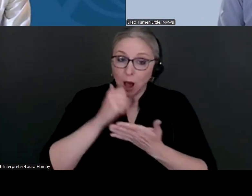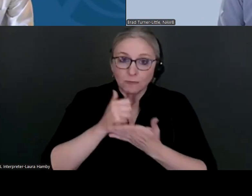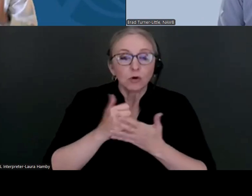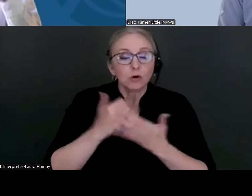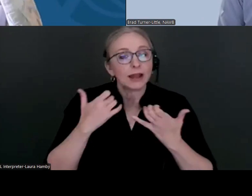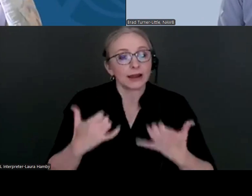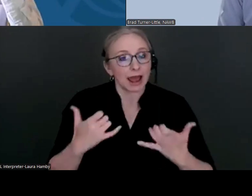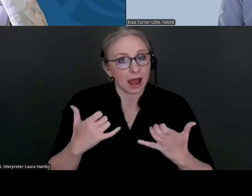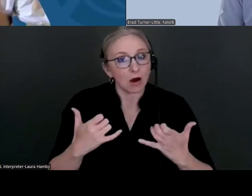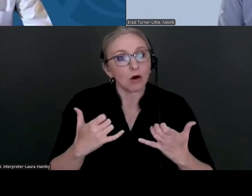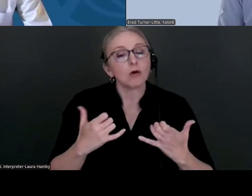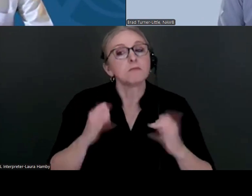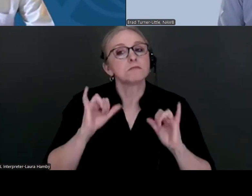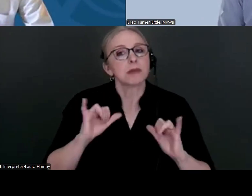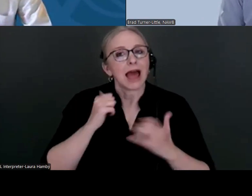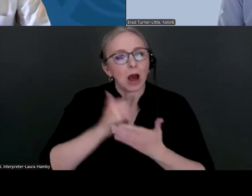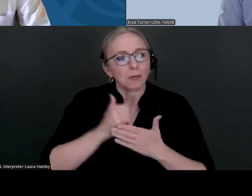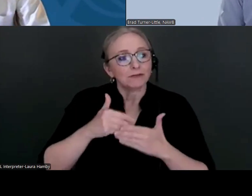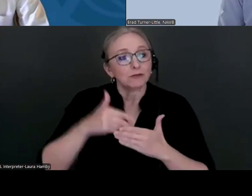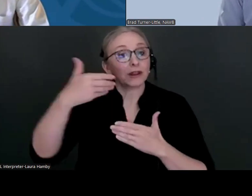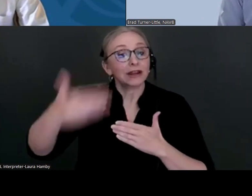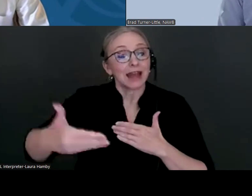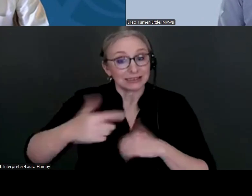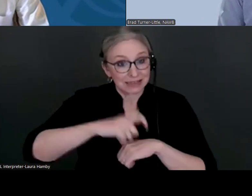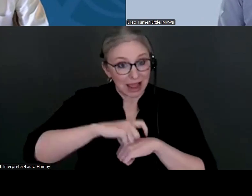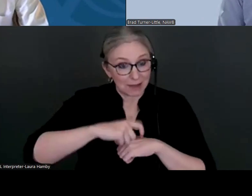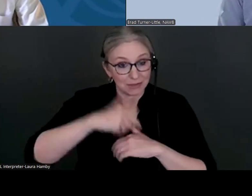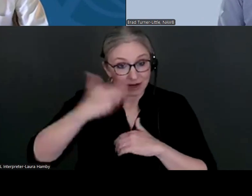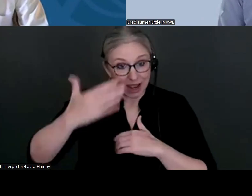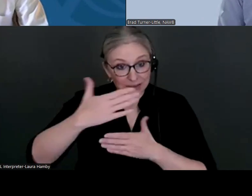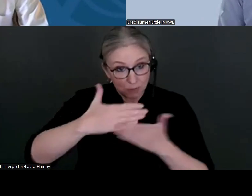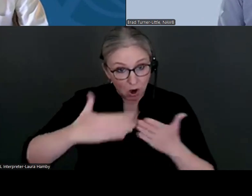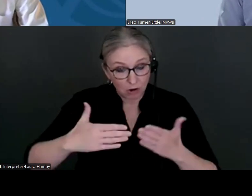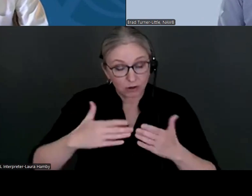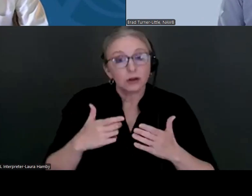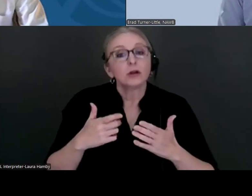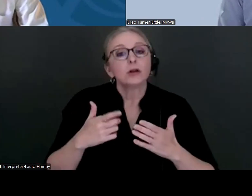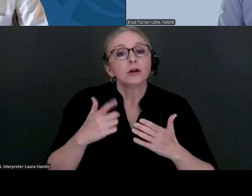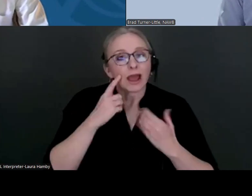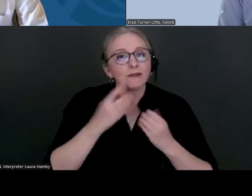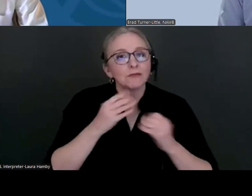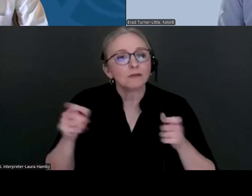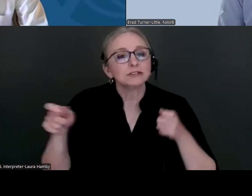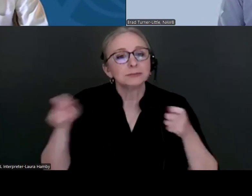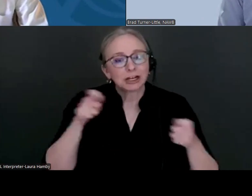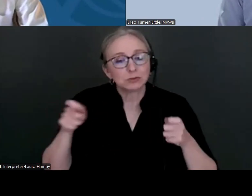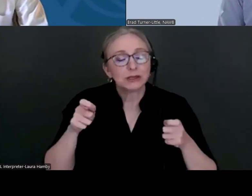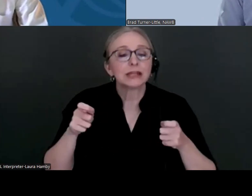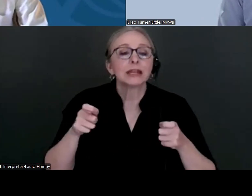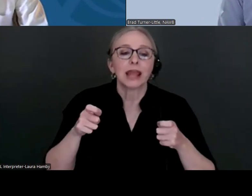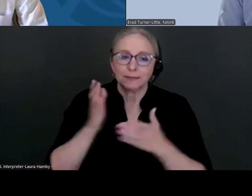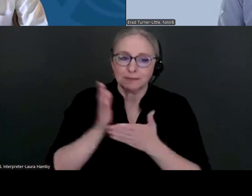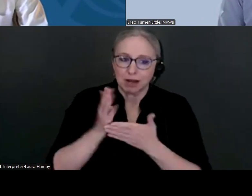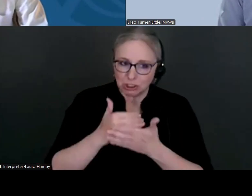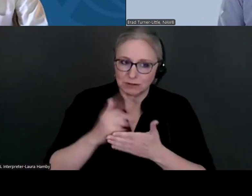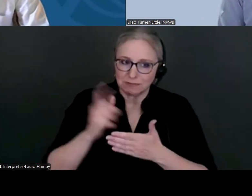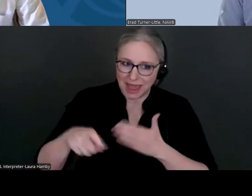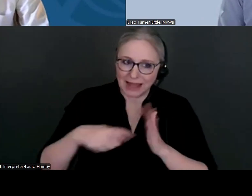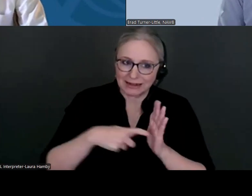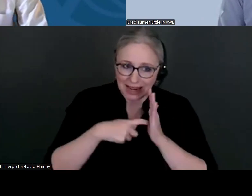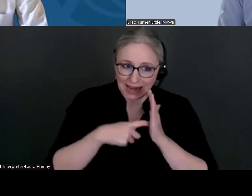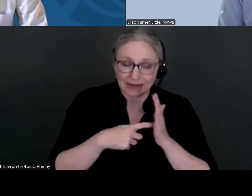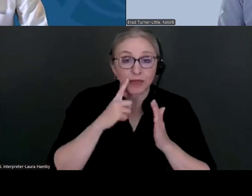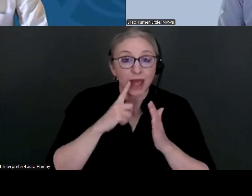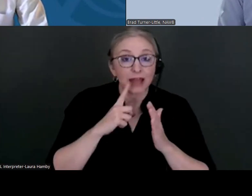now informing the next aspect of this, which is that we have an Office of Management and Budget mandate that has formally